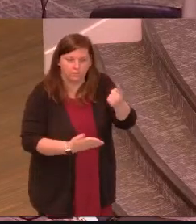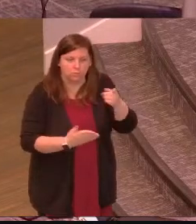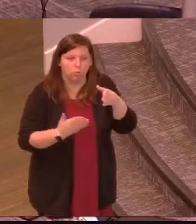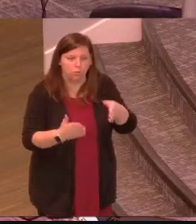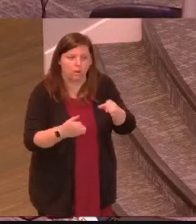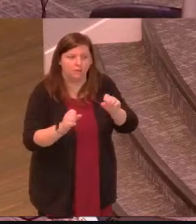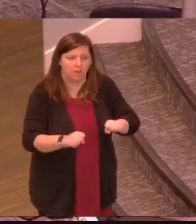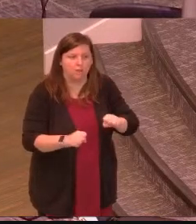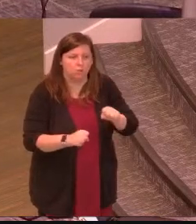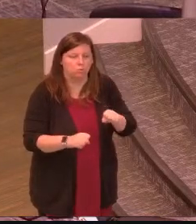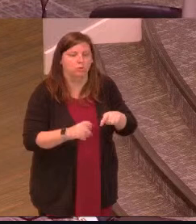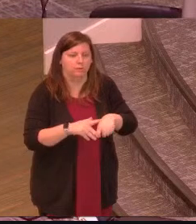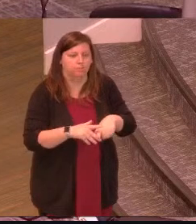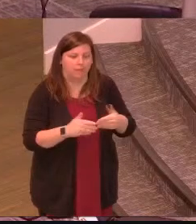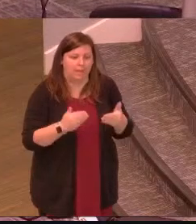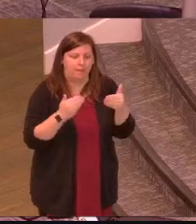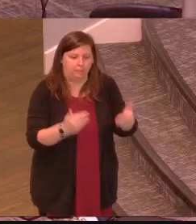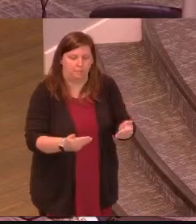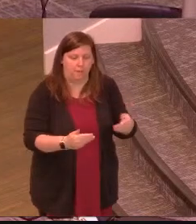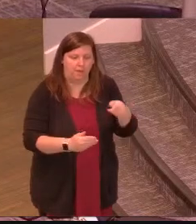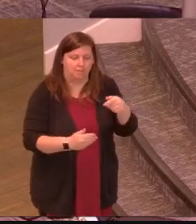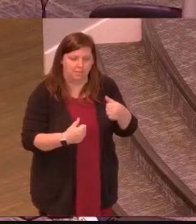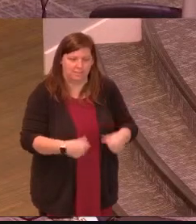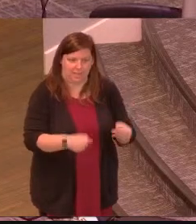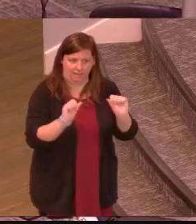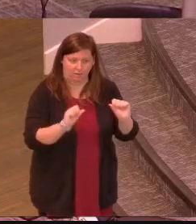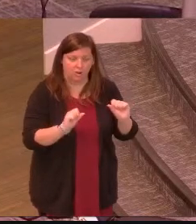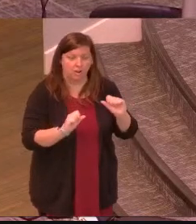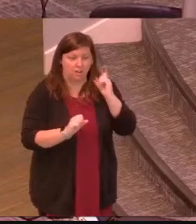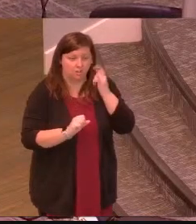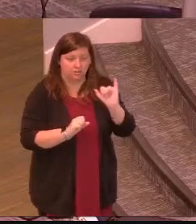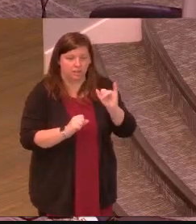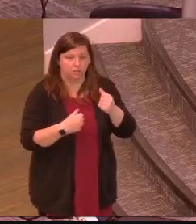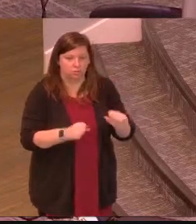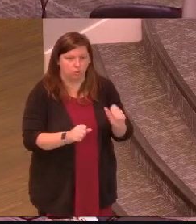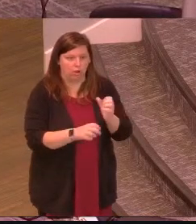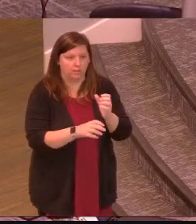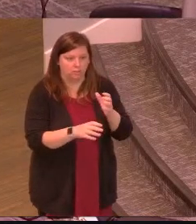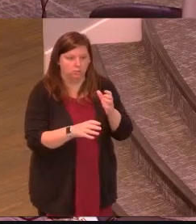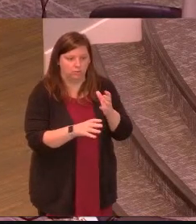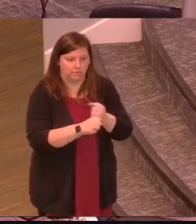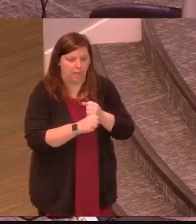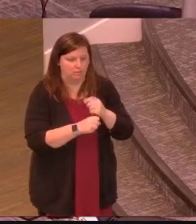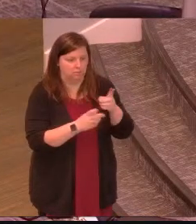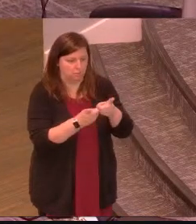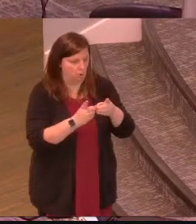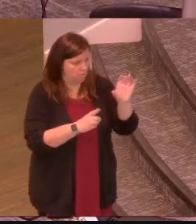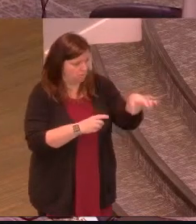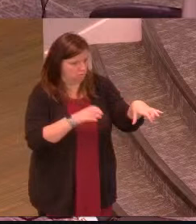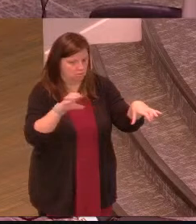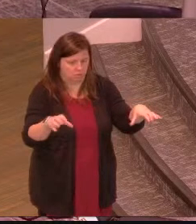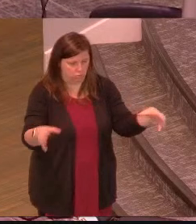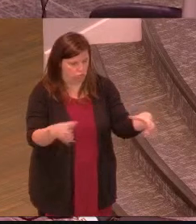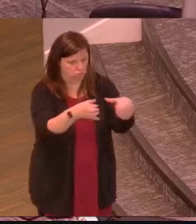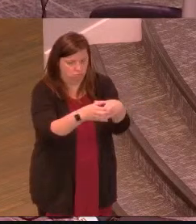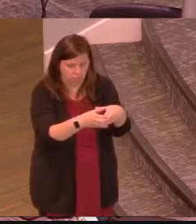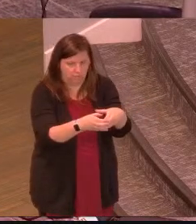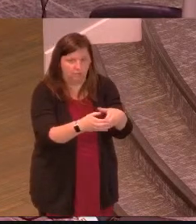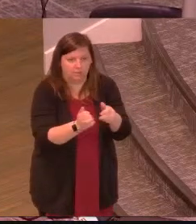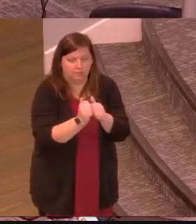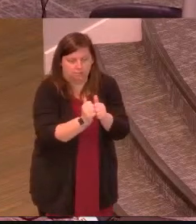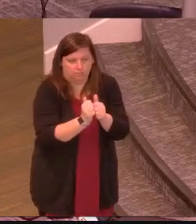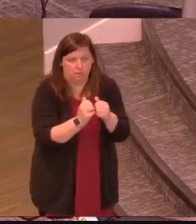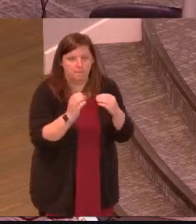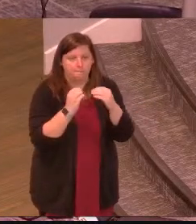effort. It looks like you're trying to get departments to work together more, and that may be one framework that would provide motivation,